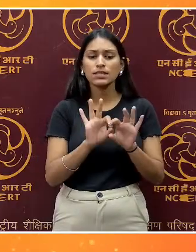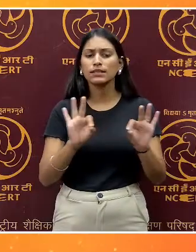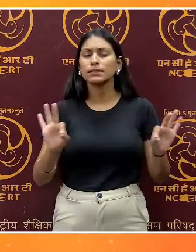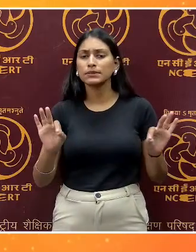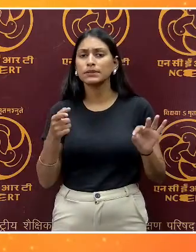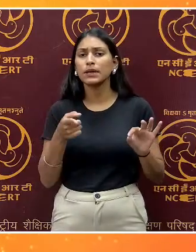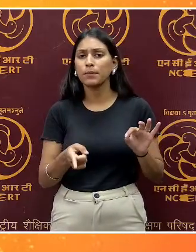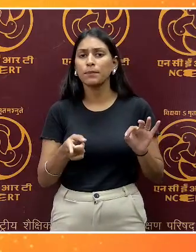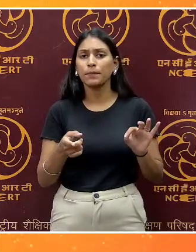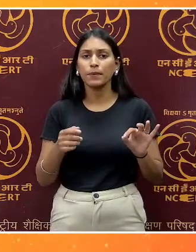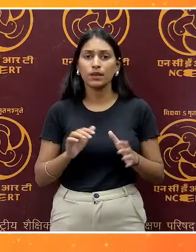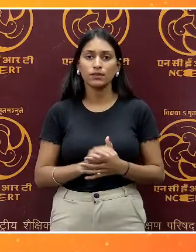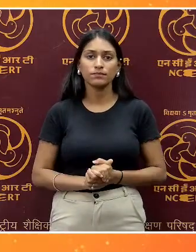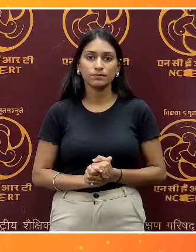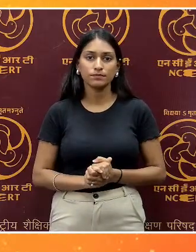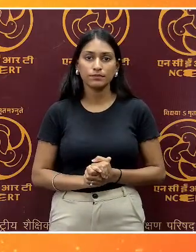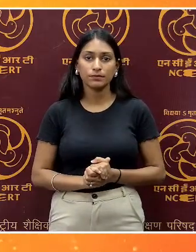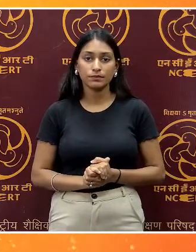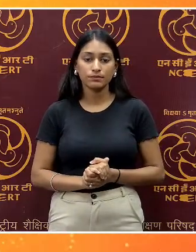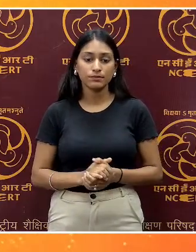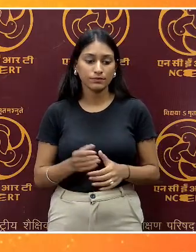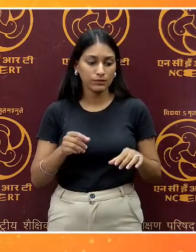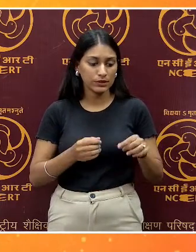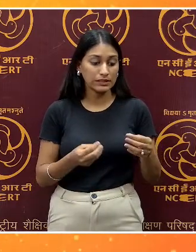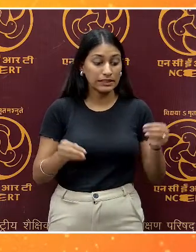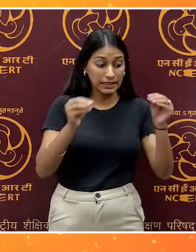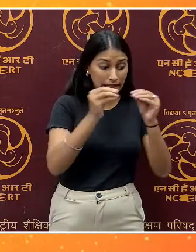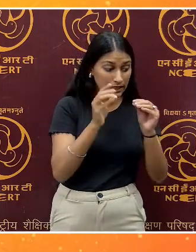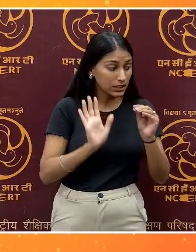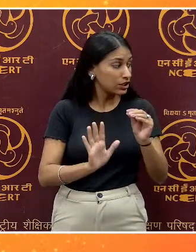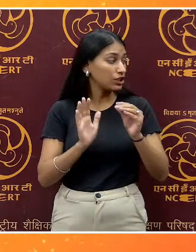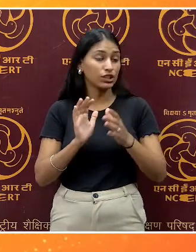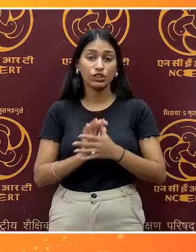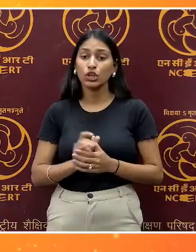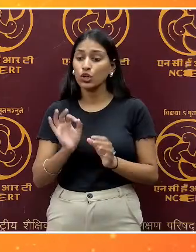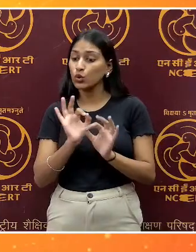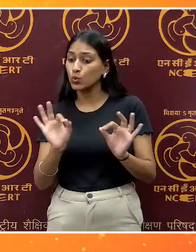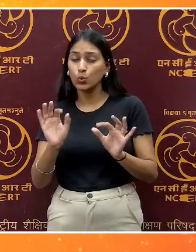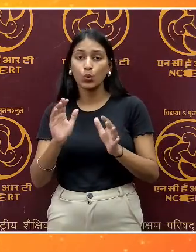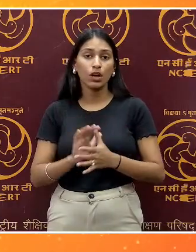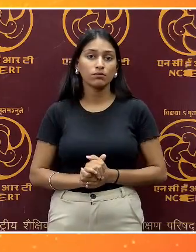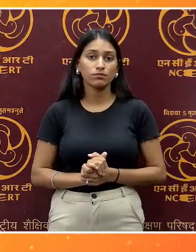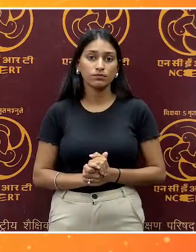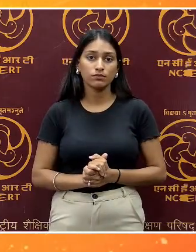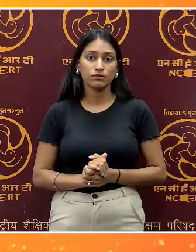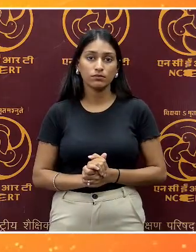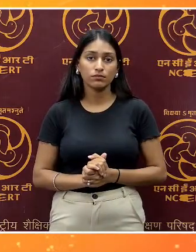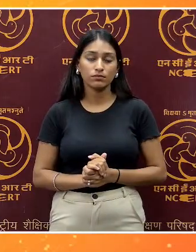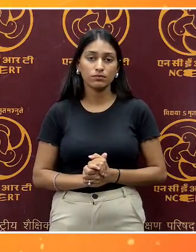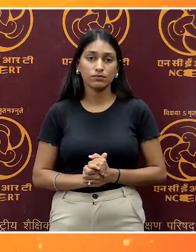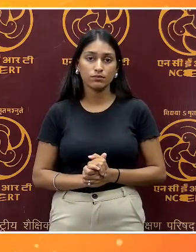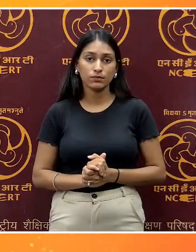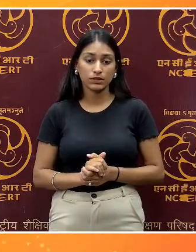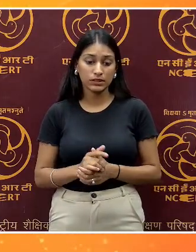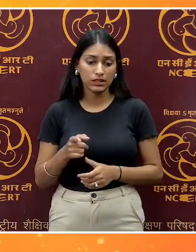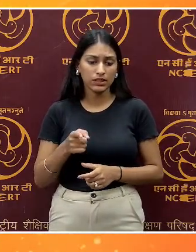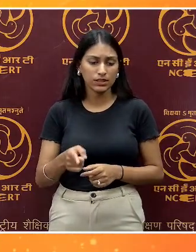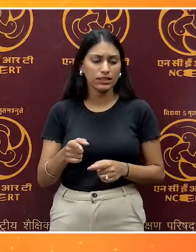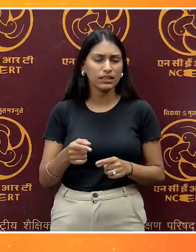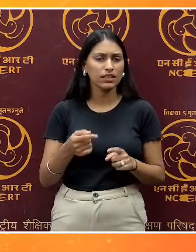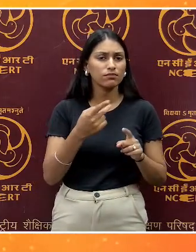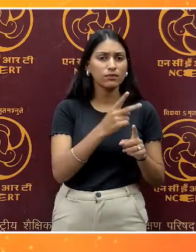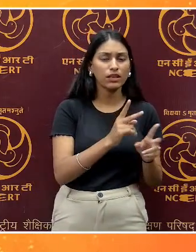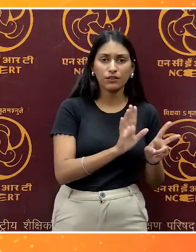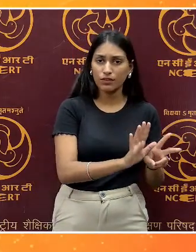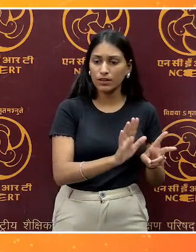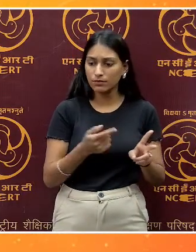or something additional comes up here. Let us represent 1 meter displacement by 1